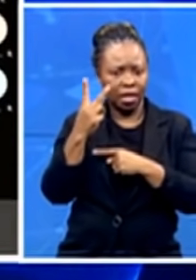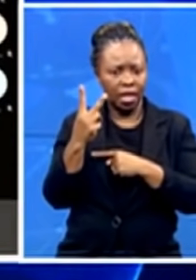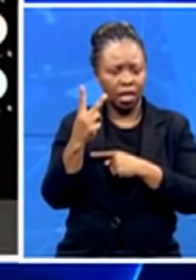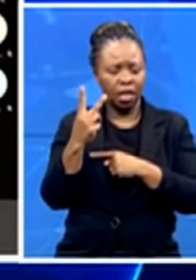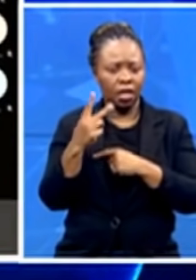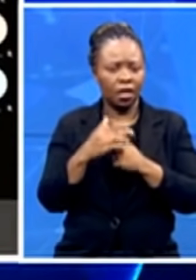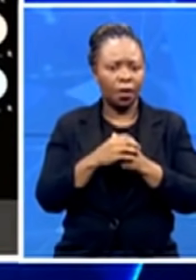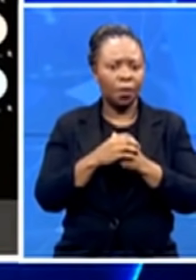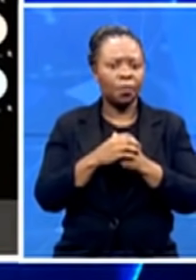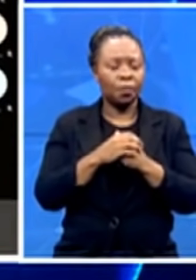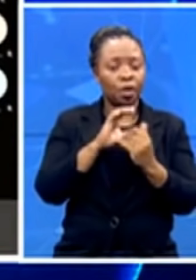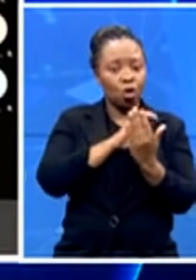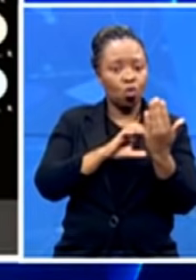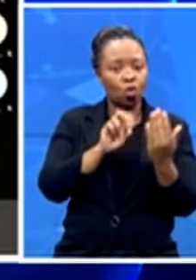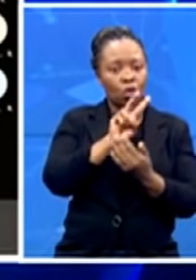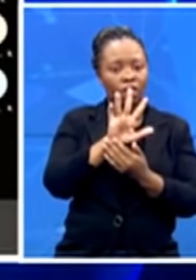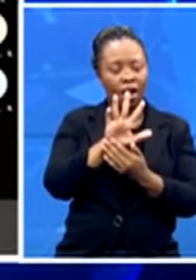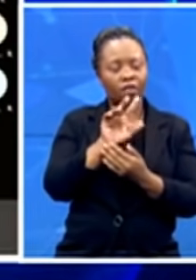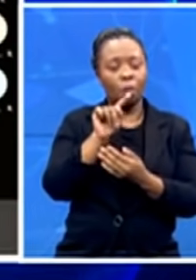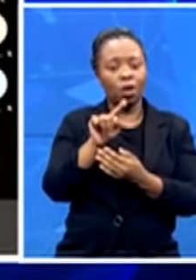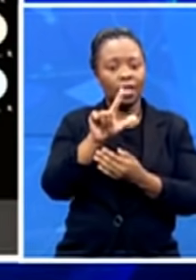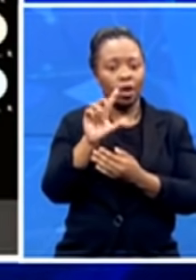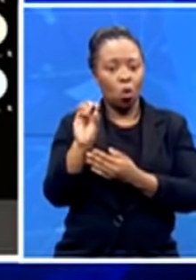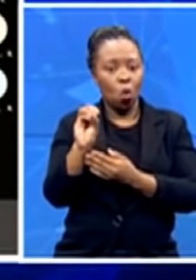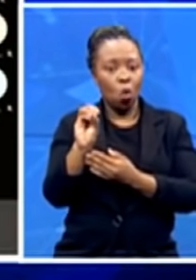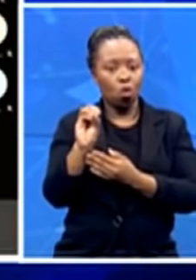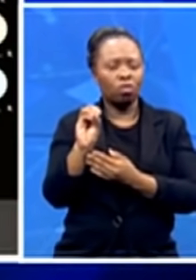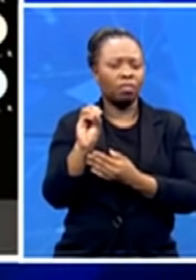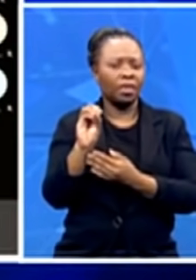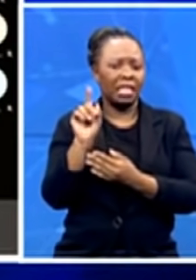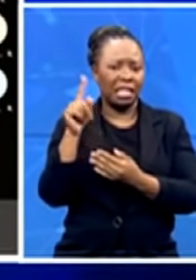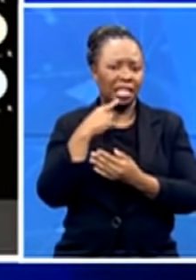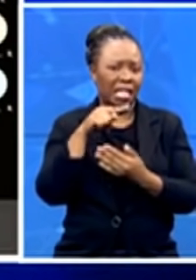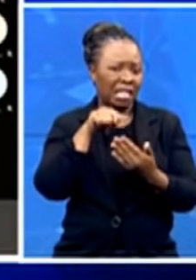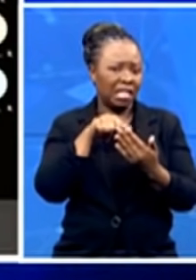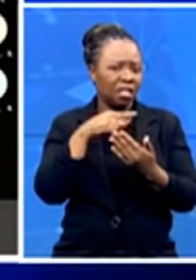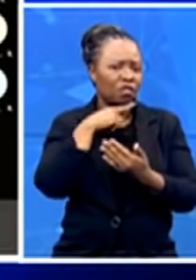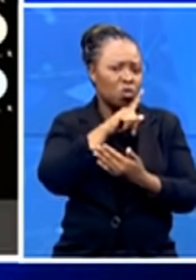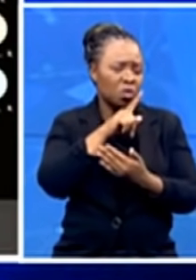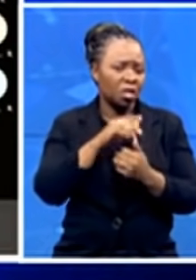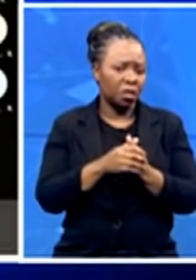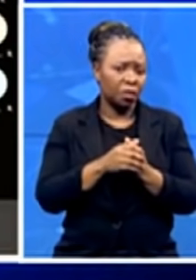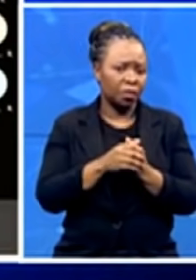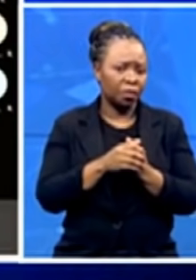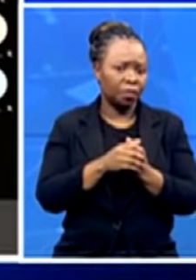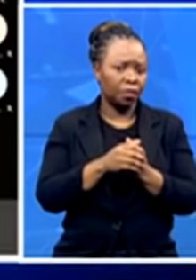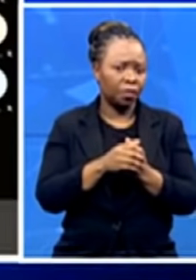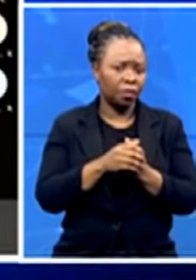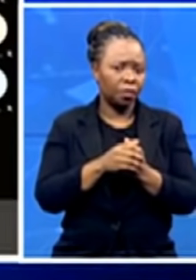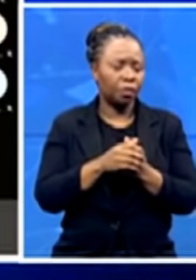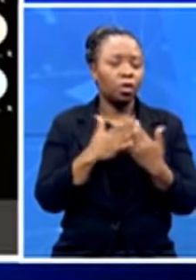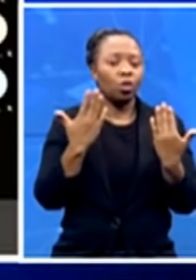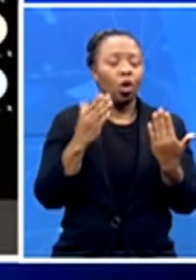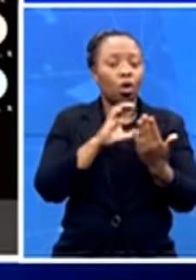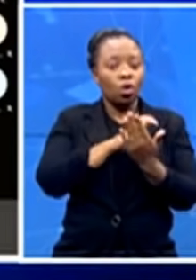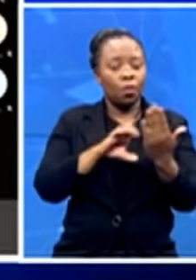25.70 is fatally flawed. When one has regard to Rule 25.70, then it is our